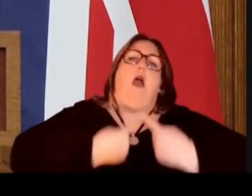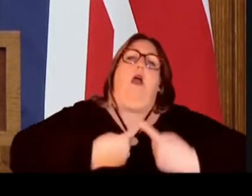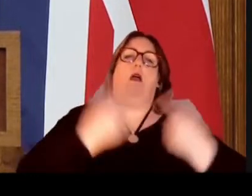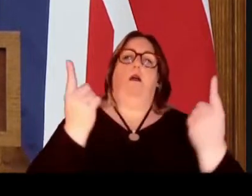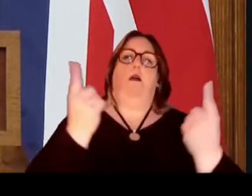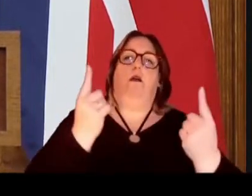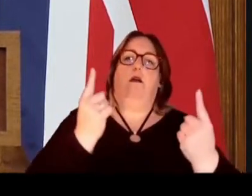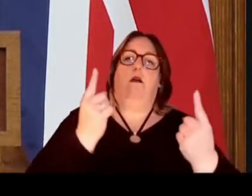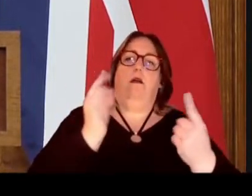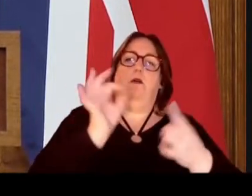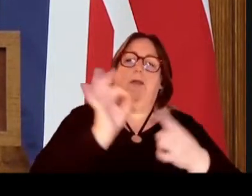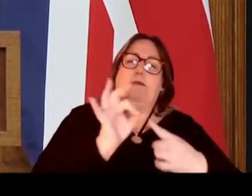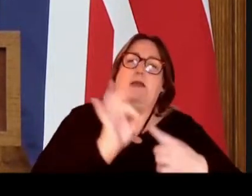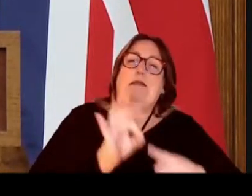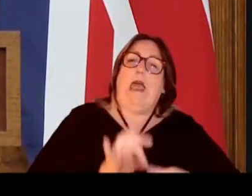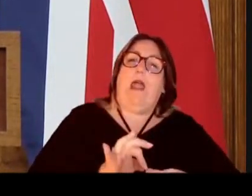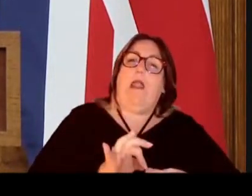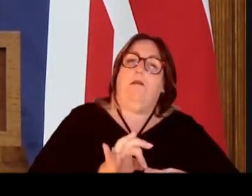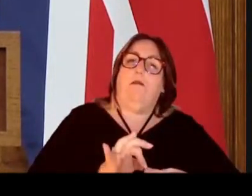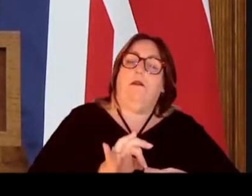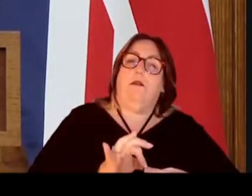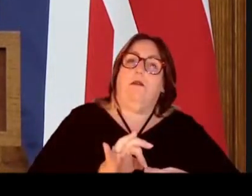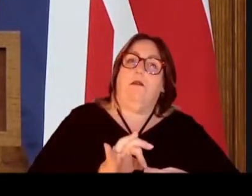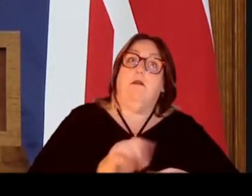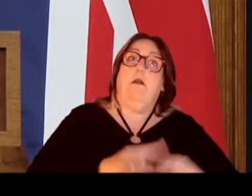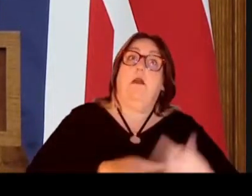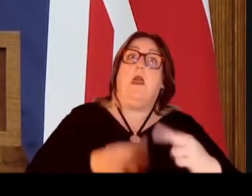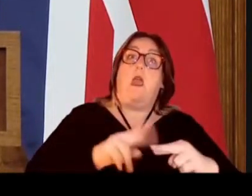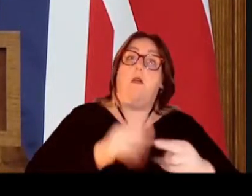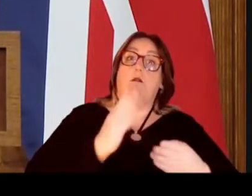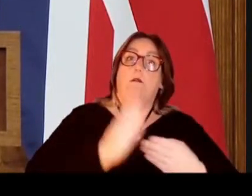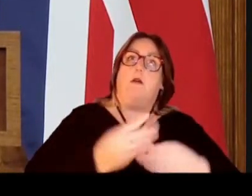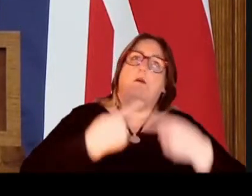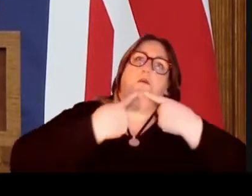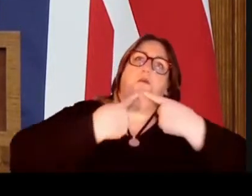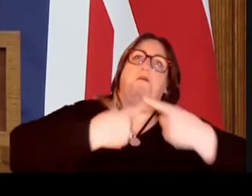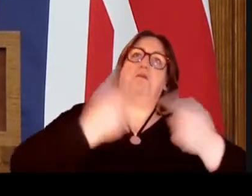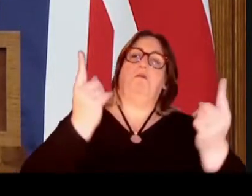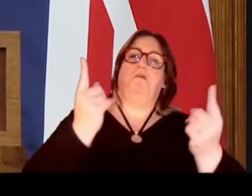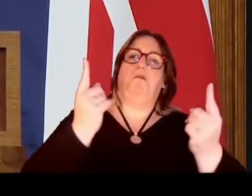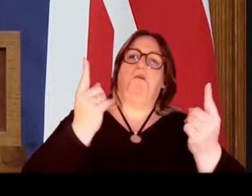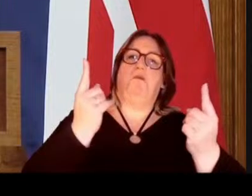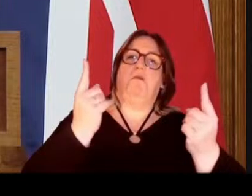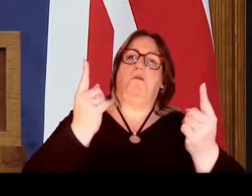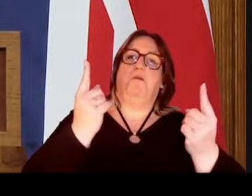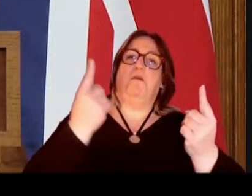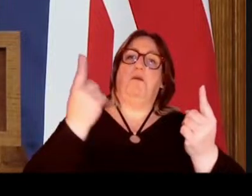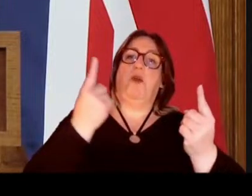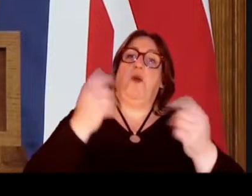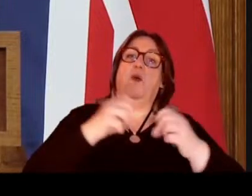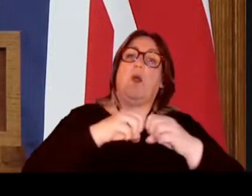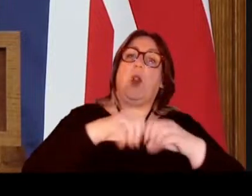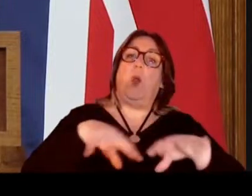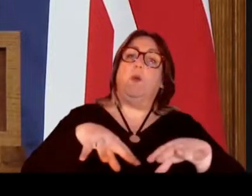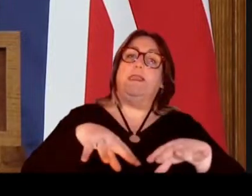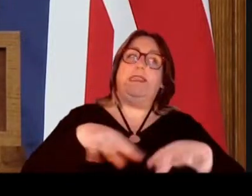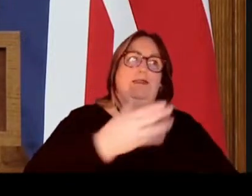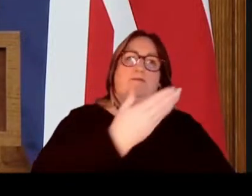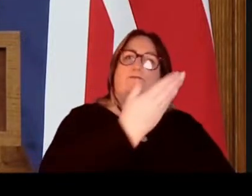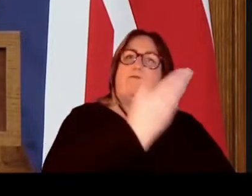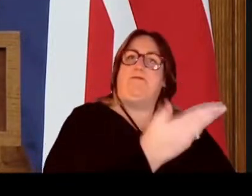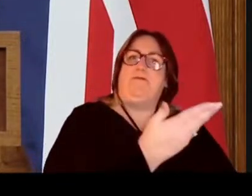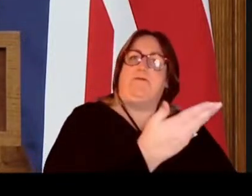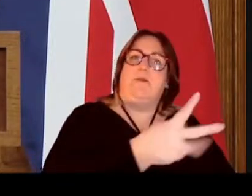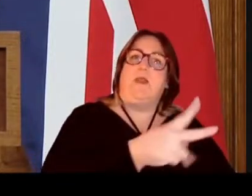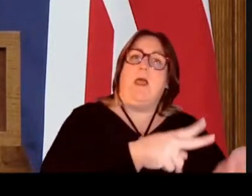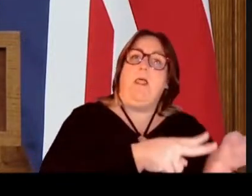only losers, if the details had been disclosed, would be the victims and the families, because it ran the risk the trial